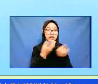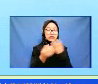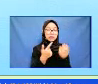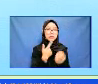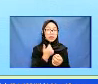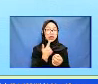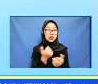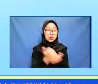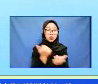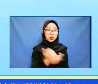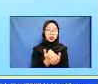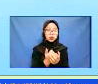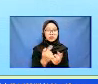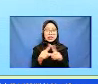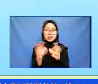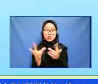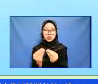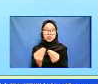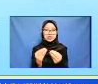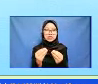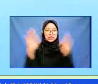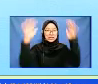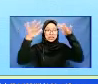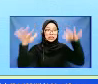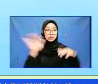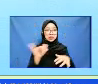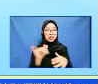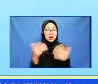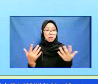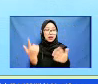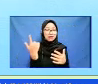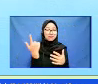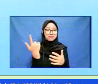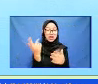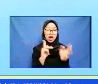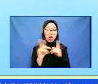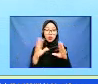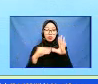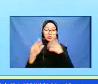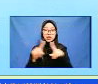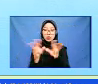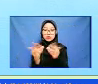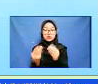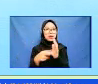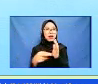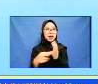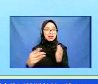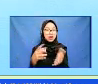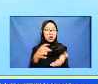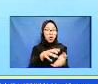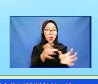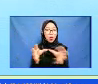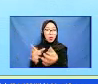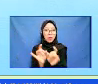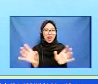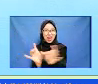And when we talk about inclusion, we can talk about different groups, and Pataki already mentioned some of them. Pajiti,